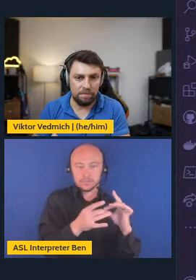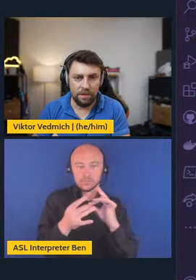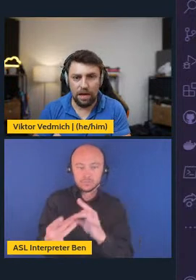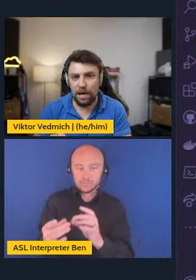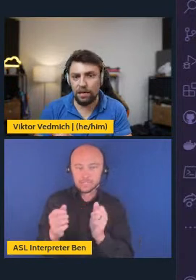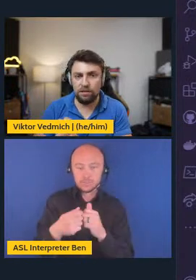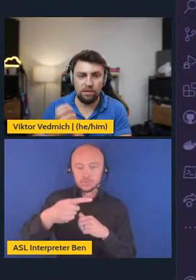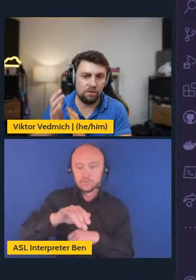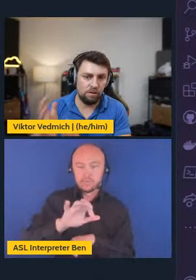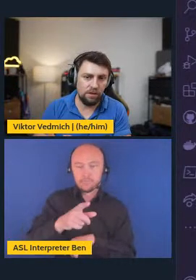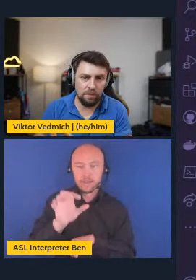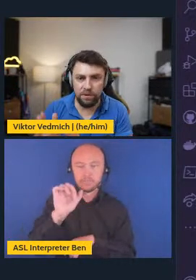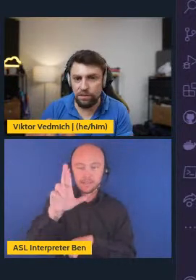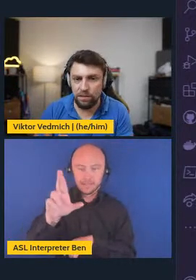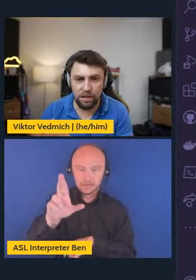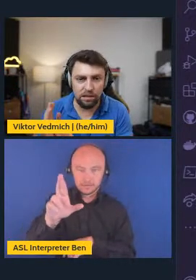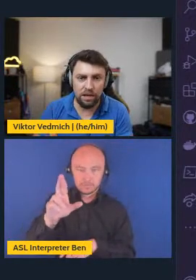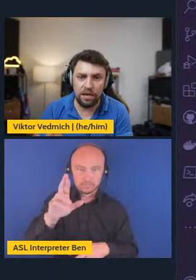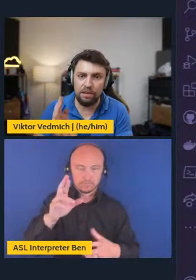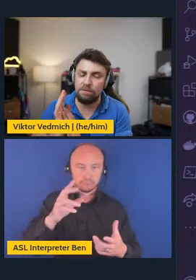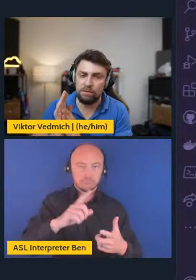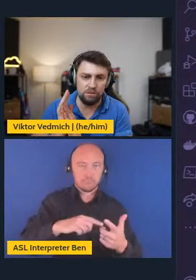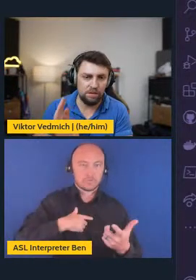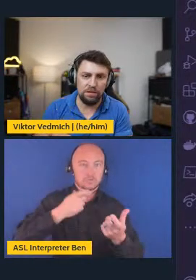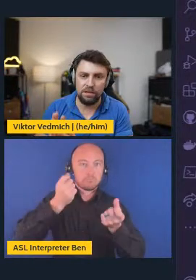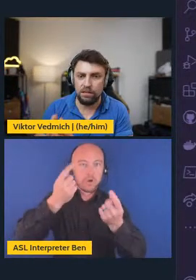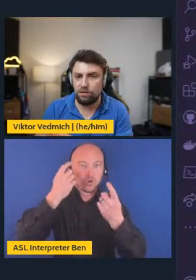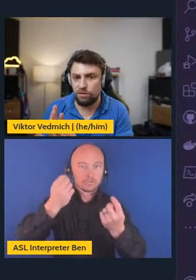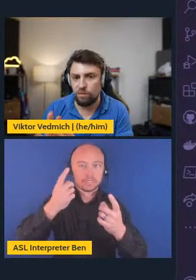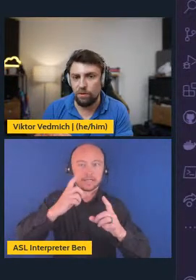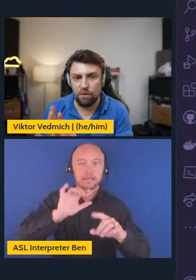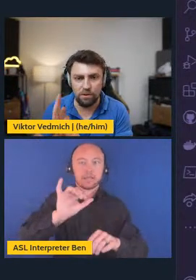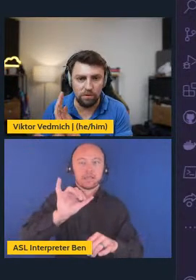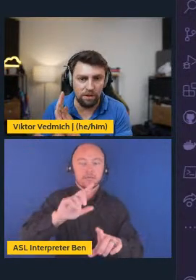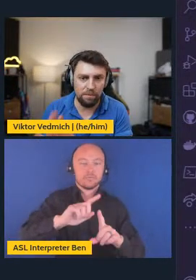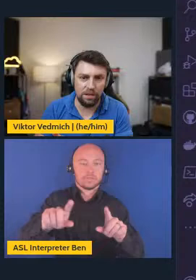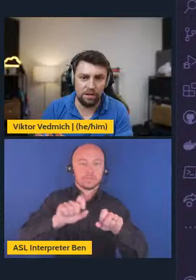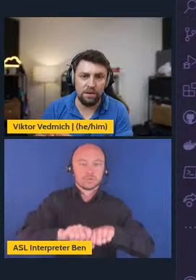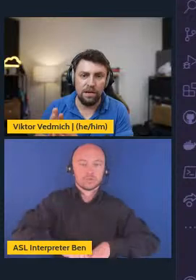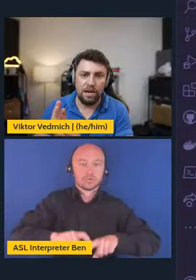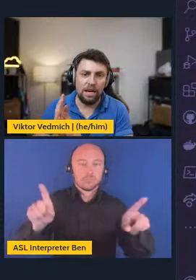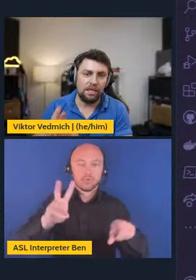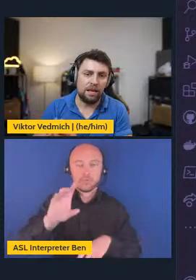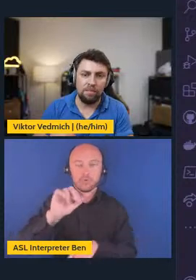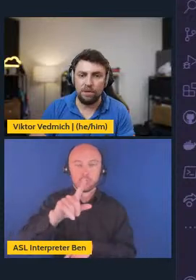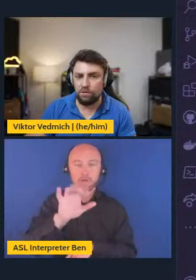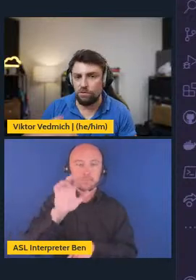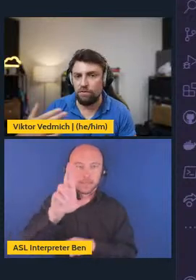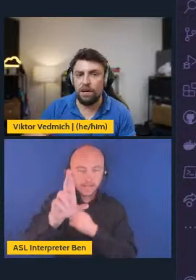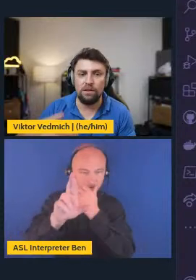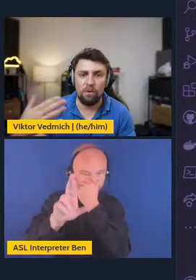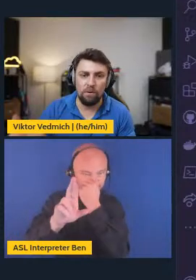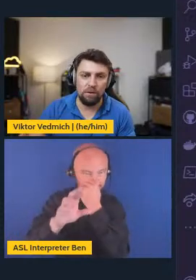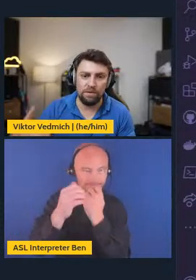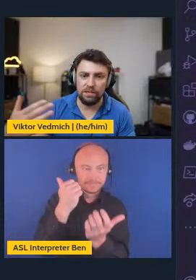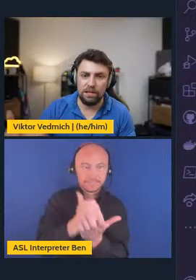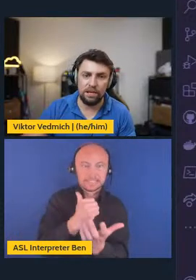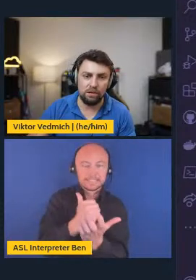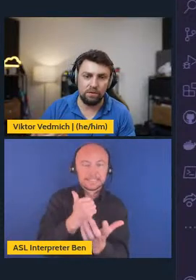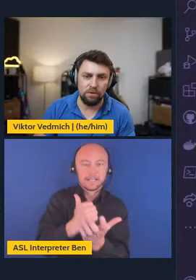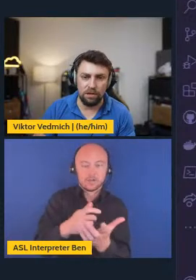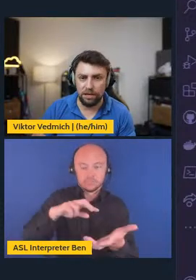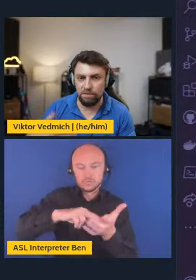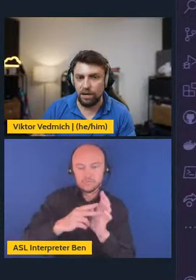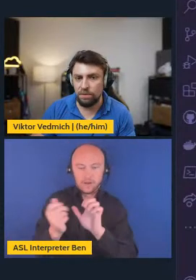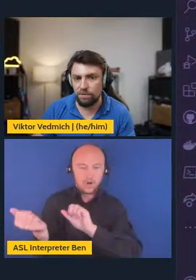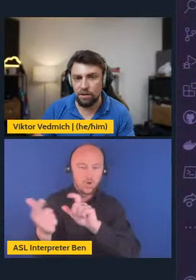layer. And Code Whisperer understand, hey, you definitely need to deploy your web layer and help me to define all of these lines of